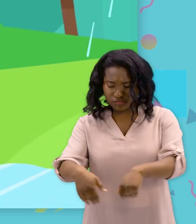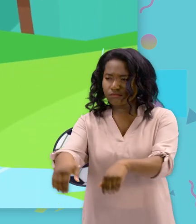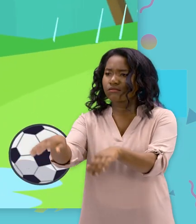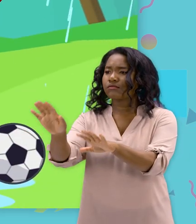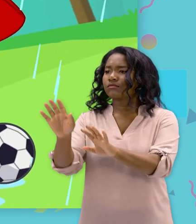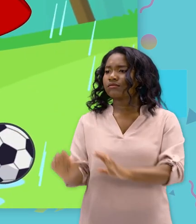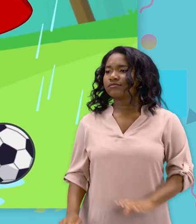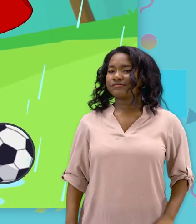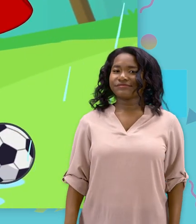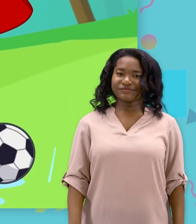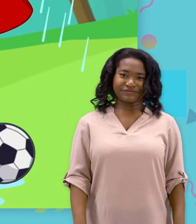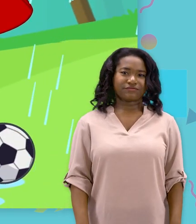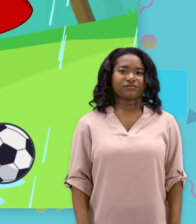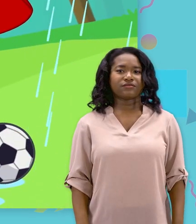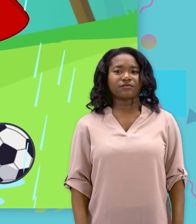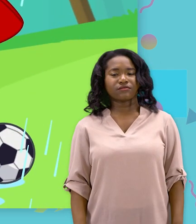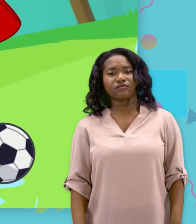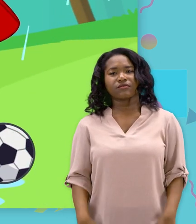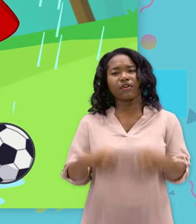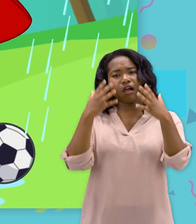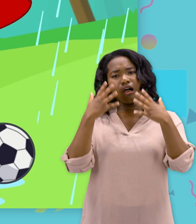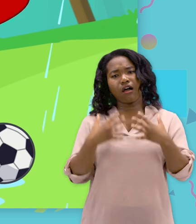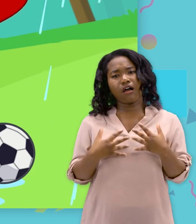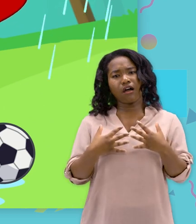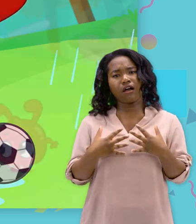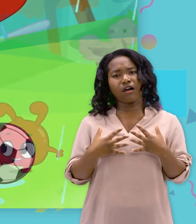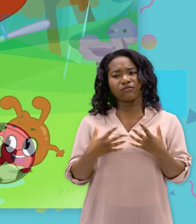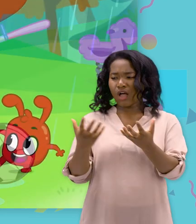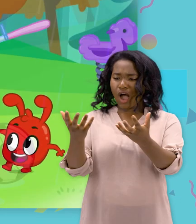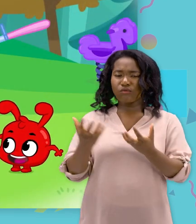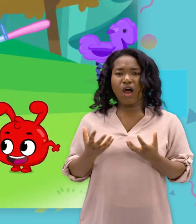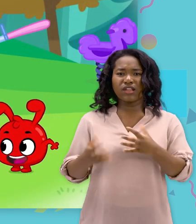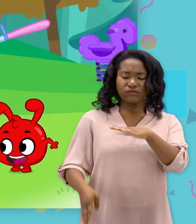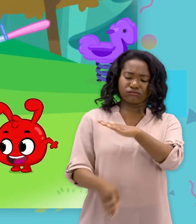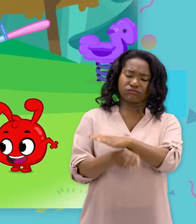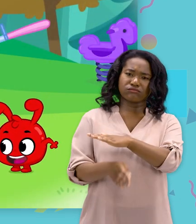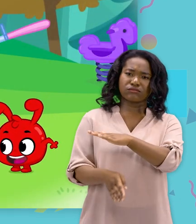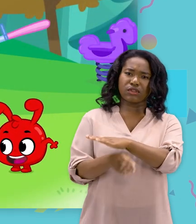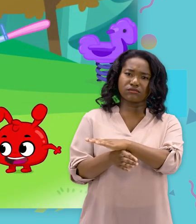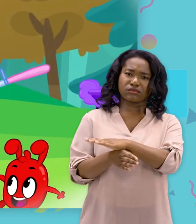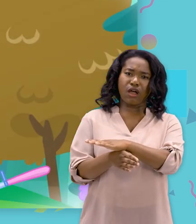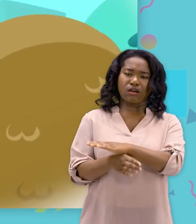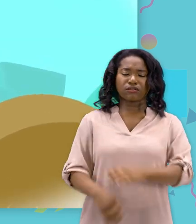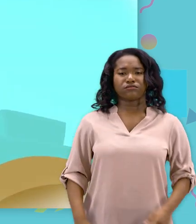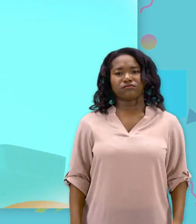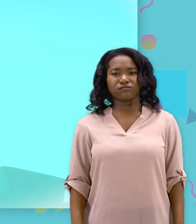go away. Aw, I wanted to play soccer with you, Morphle.